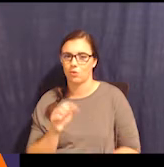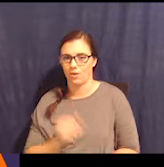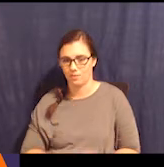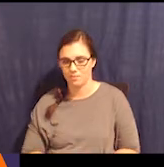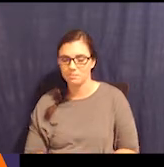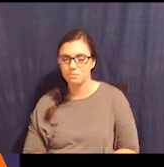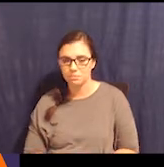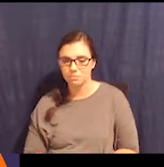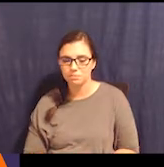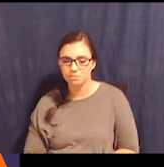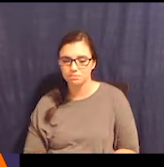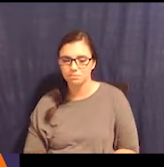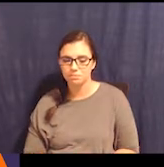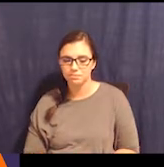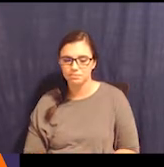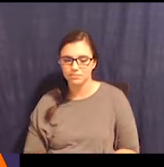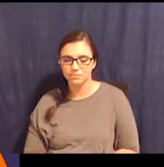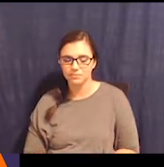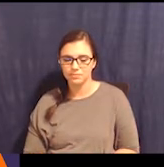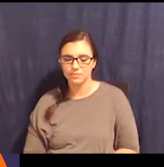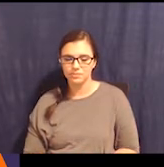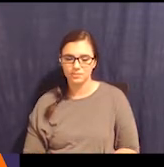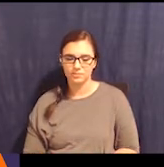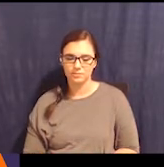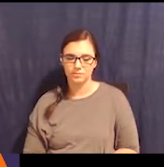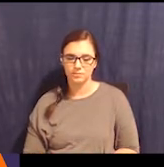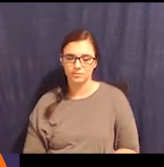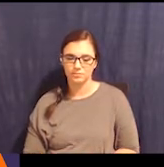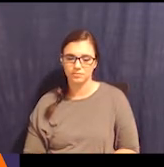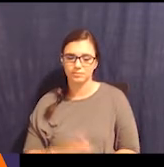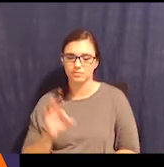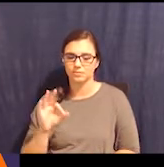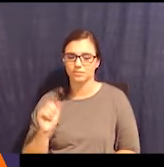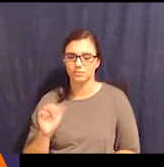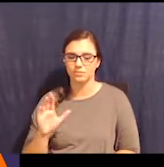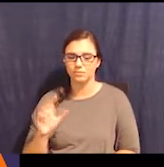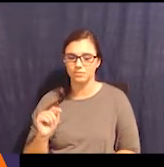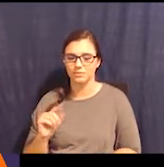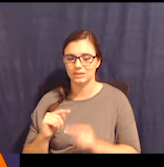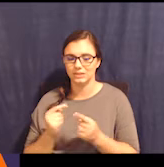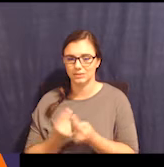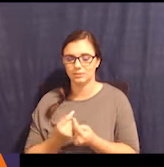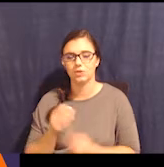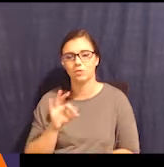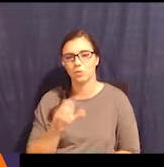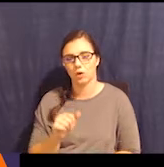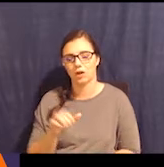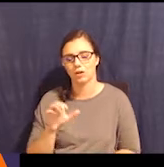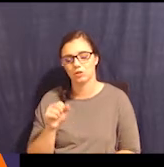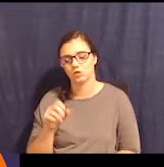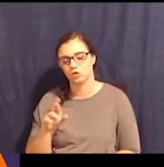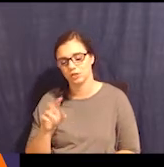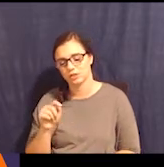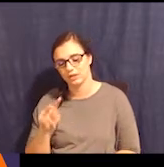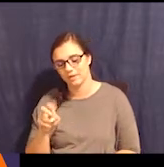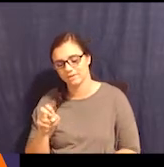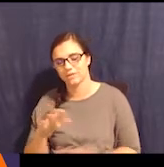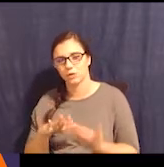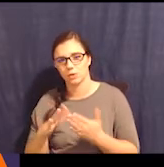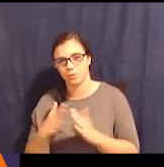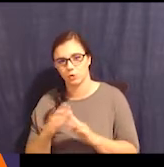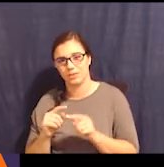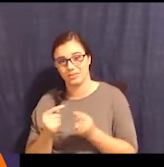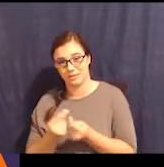FACT teams, or Florida Assertive Community Treatment Teams, is an evidence-based approach to assisting individual adults